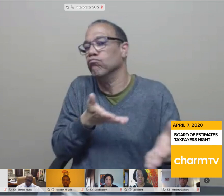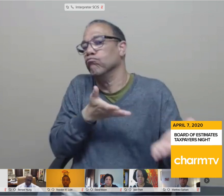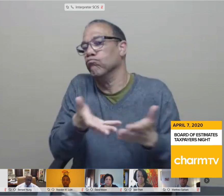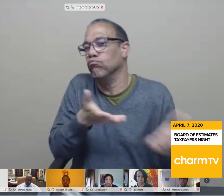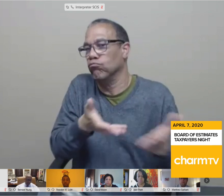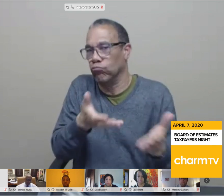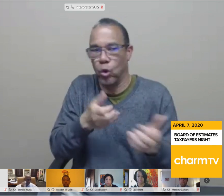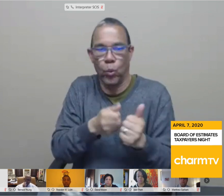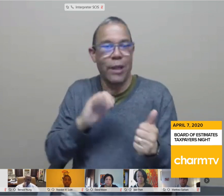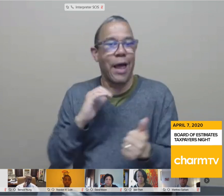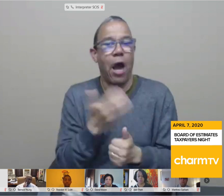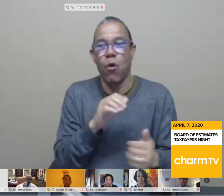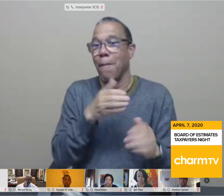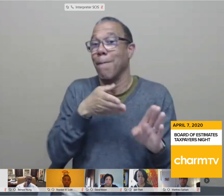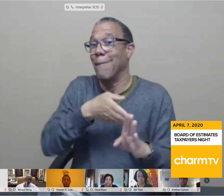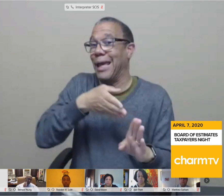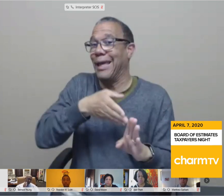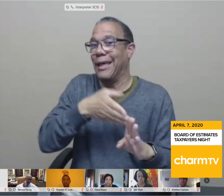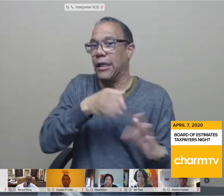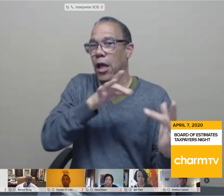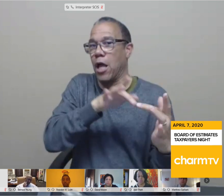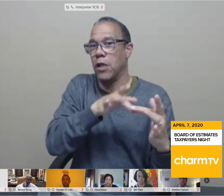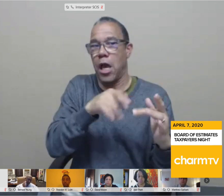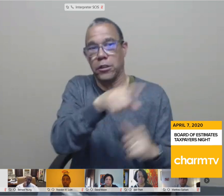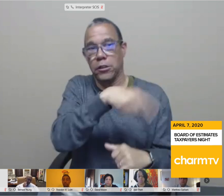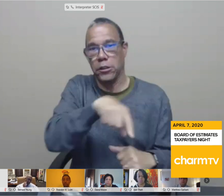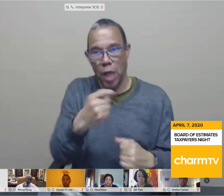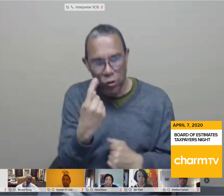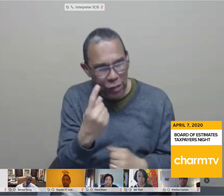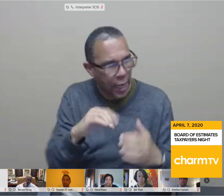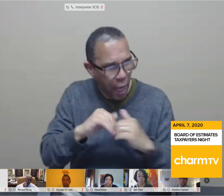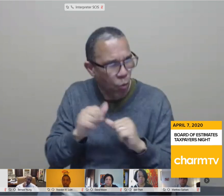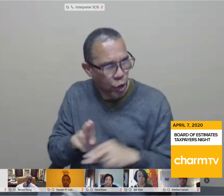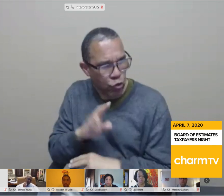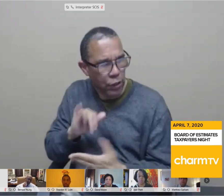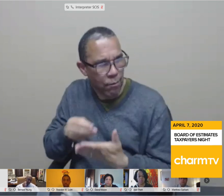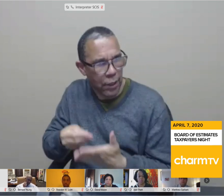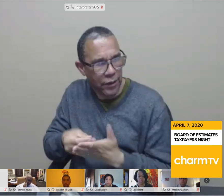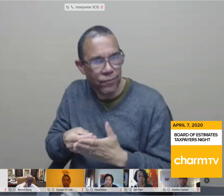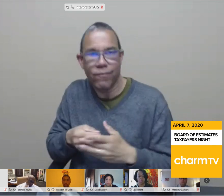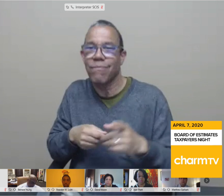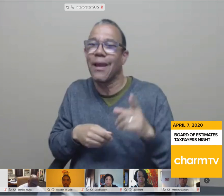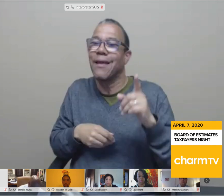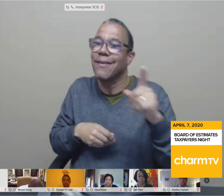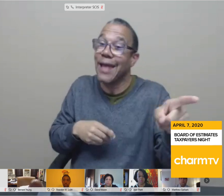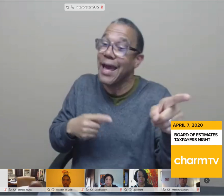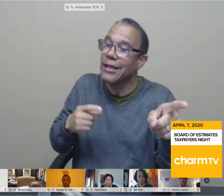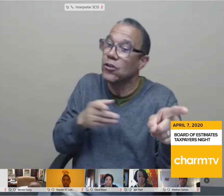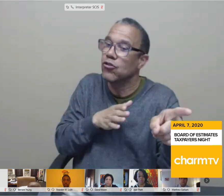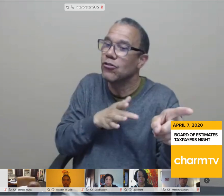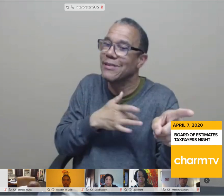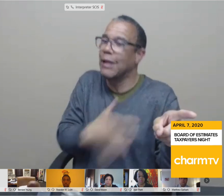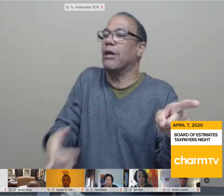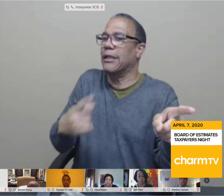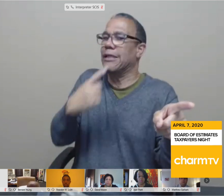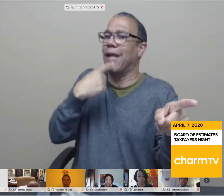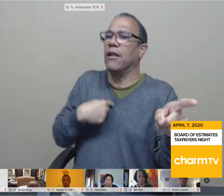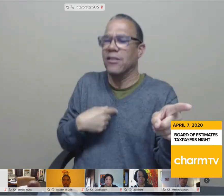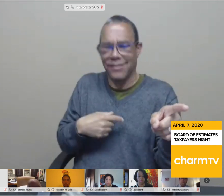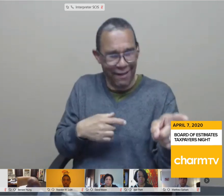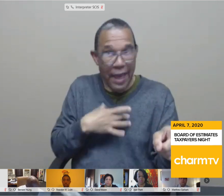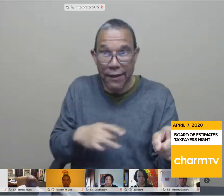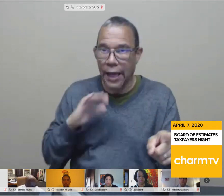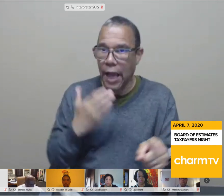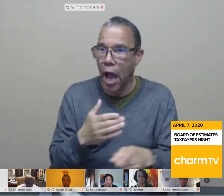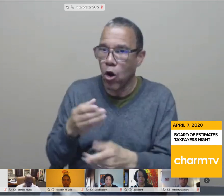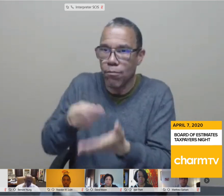contacts, to understand the implications. They've generally told us that they like the fact that we have a strong